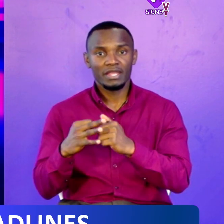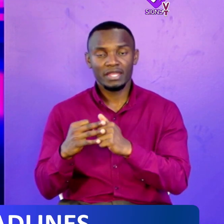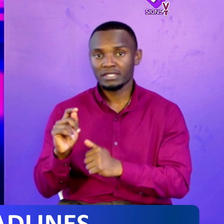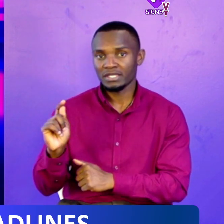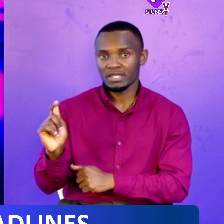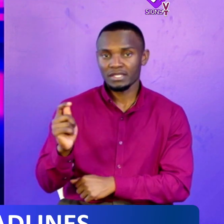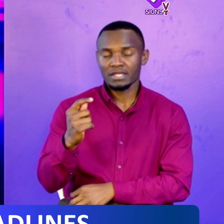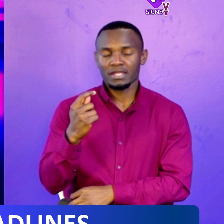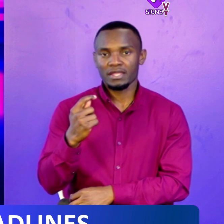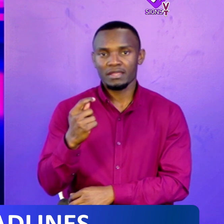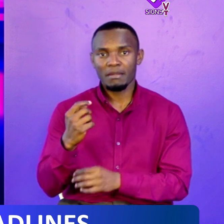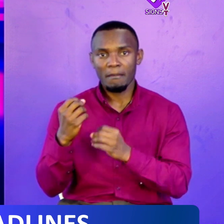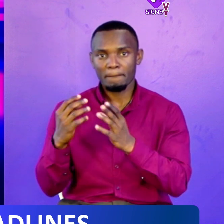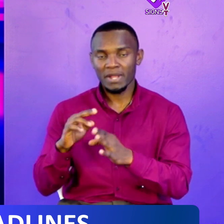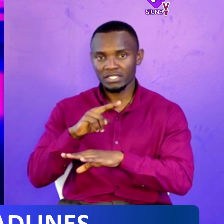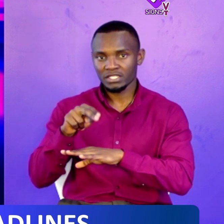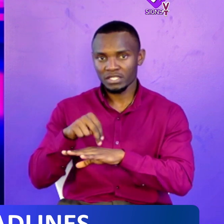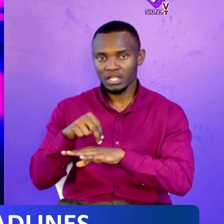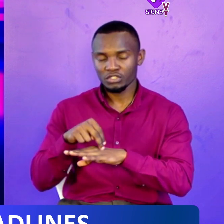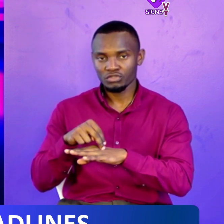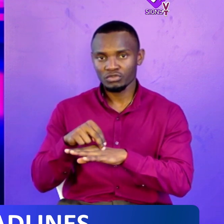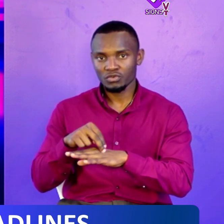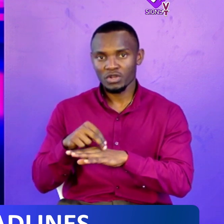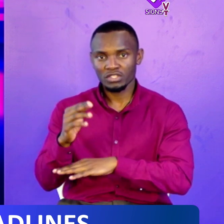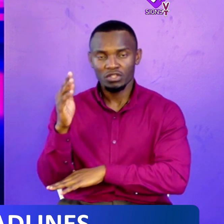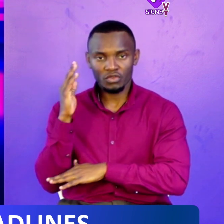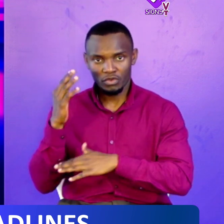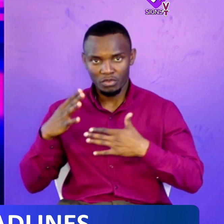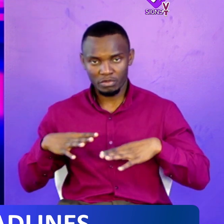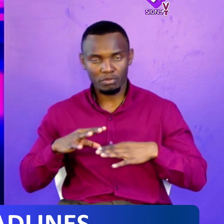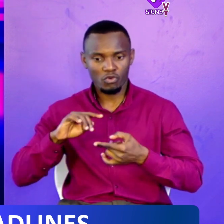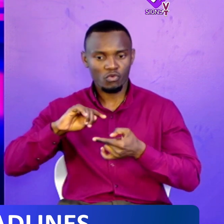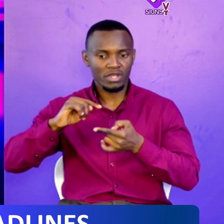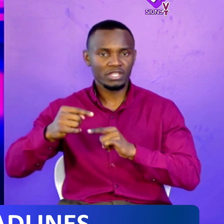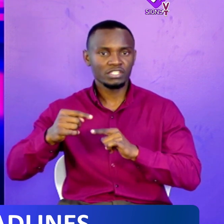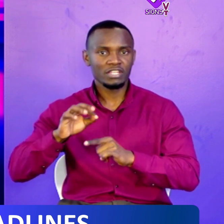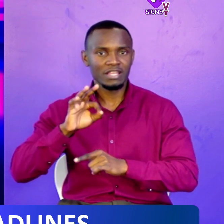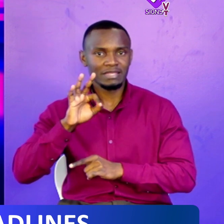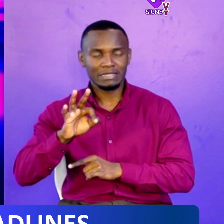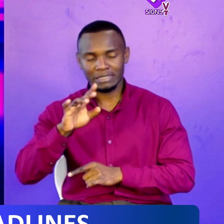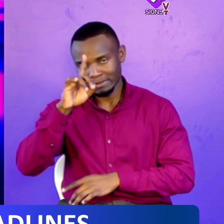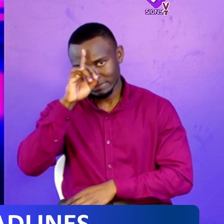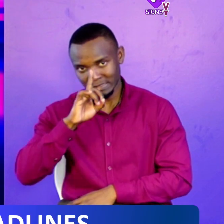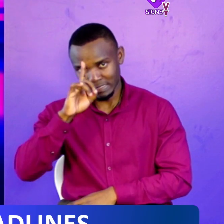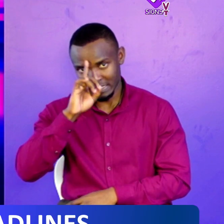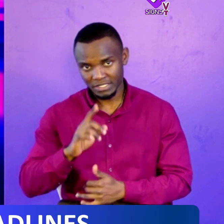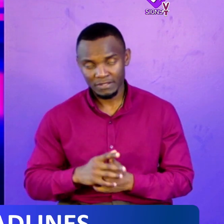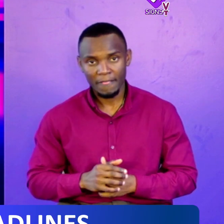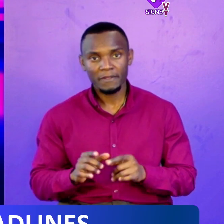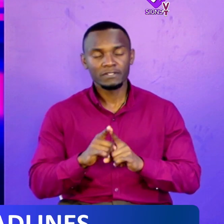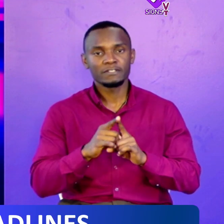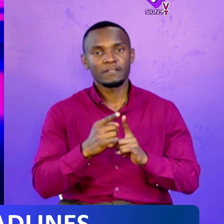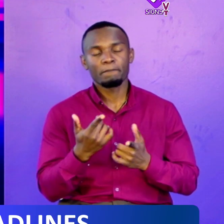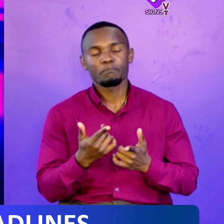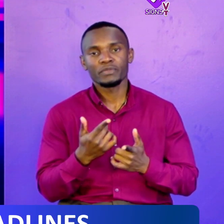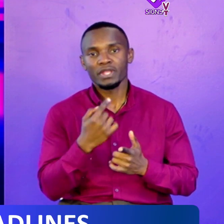multinational security support mission officers were injured, 3 of them critically, officials said. Now, the statement said